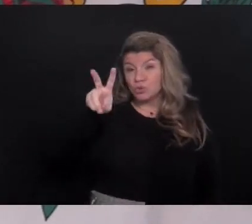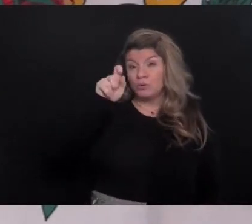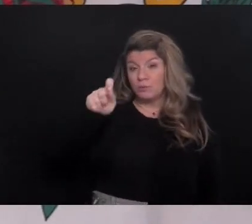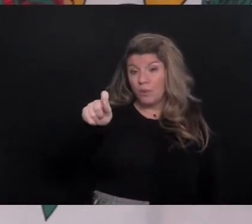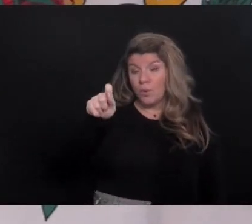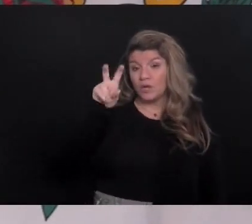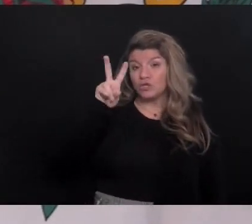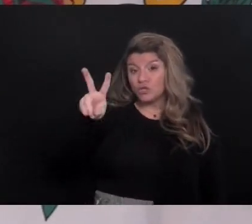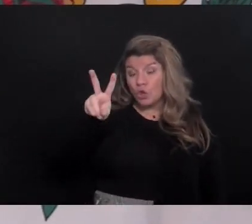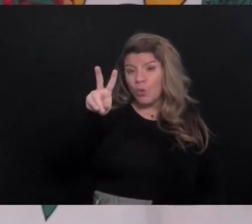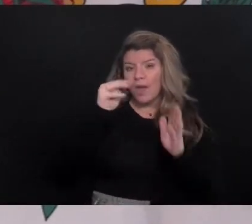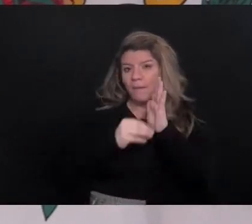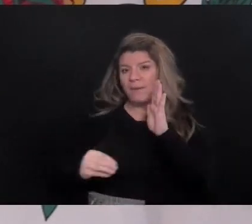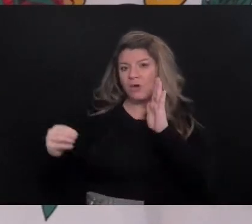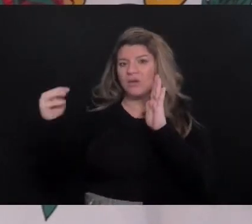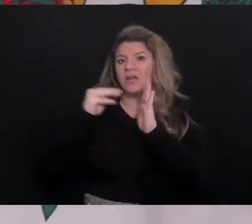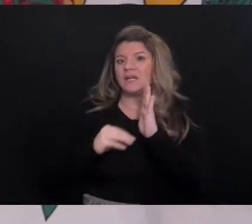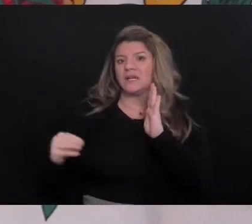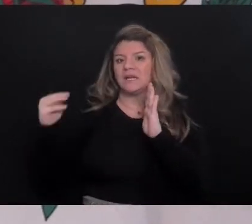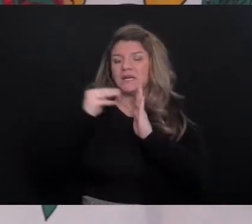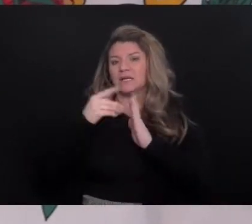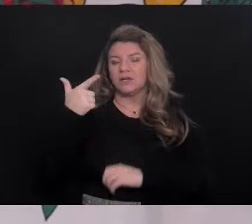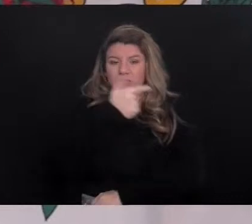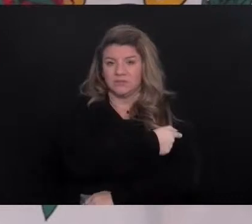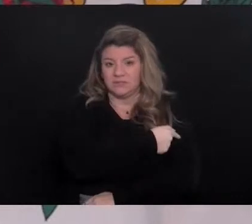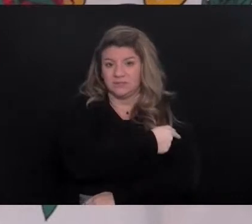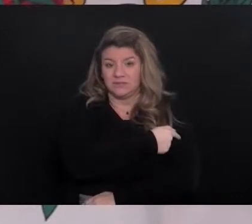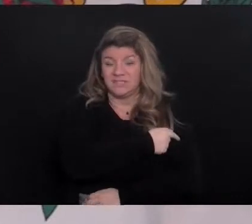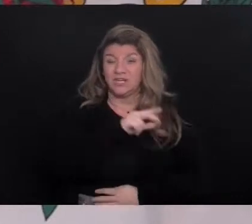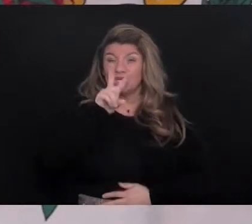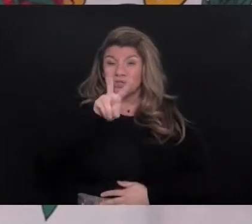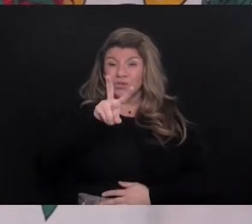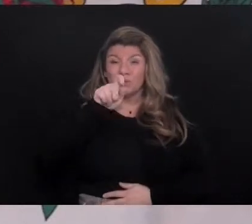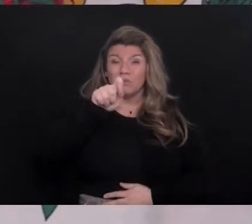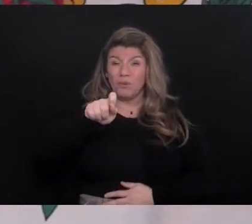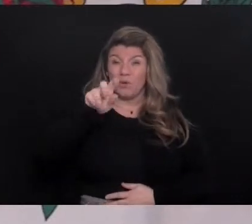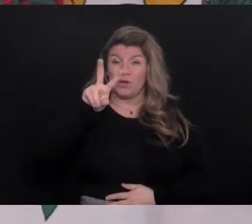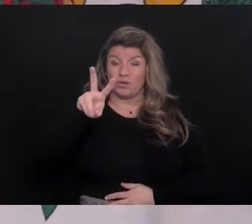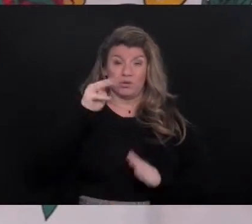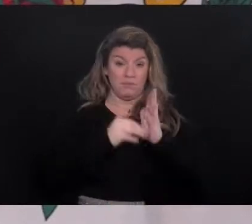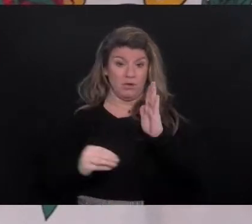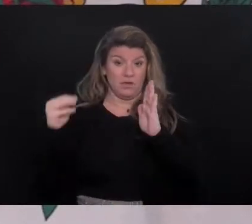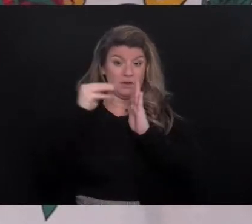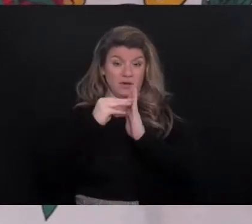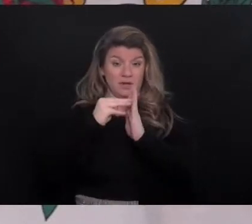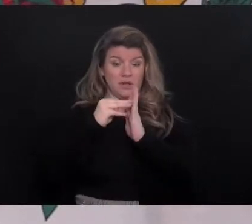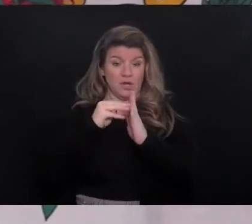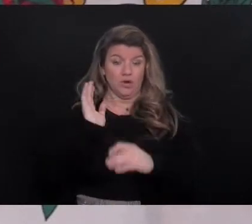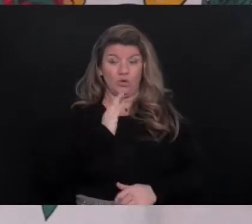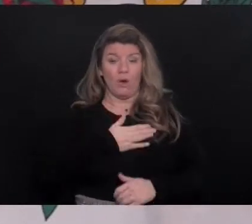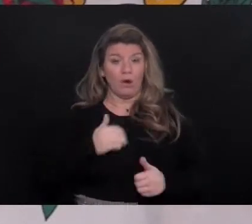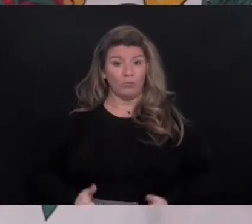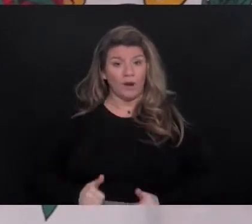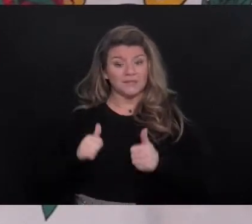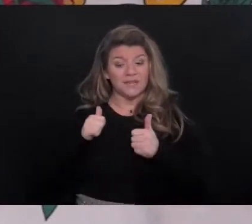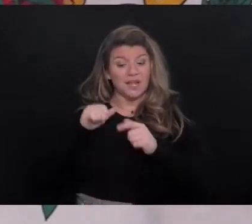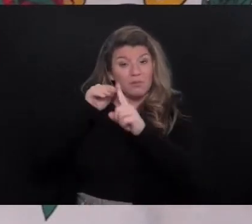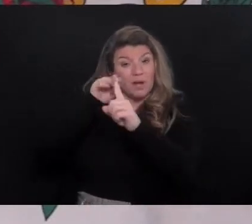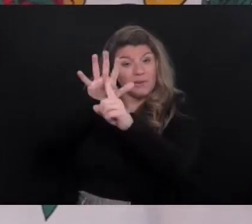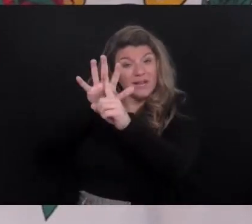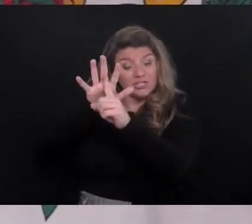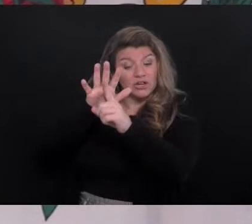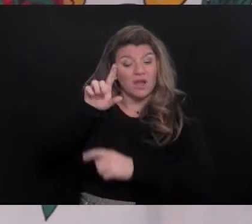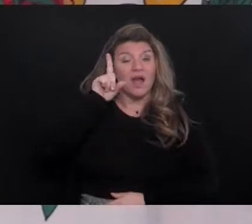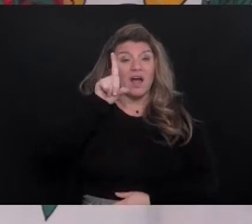2.2 million doses. 2.2 million doses to a resident population of